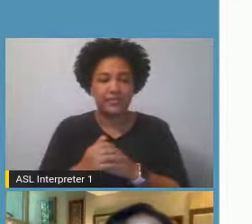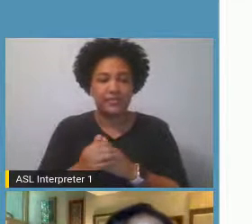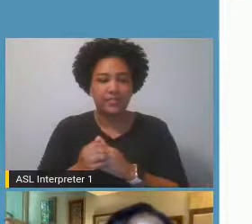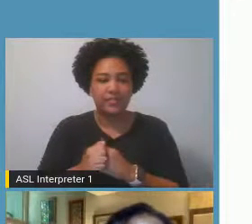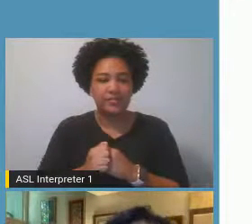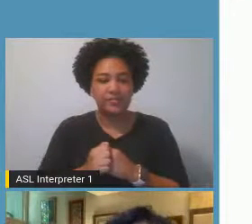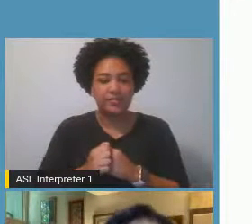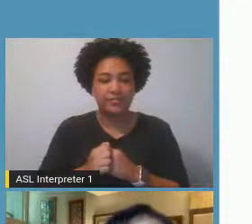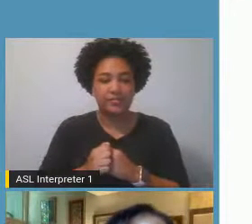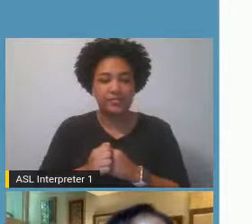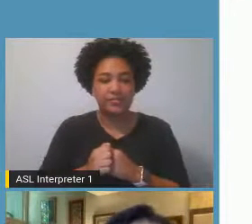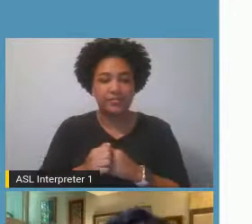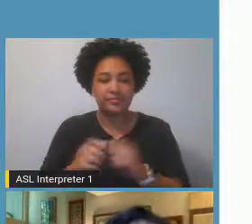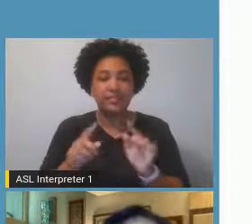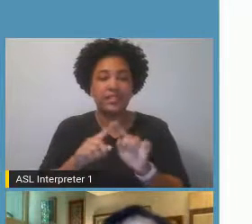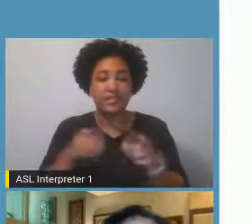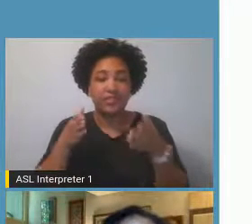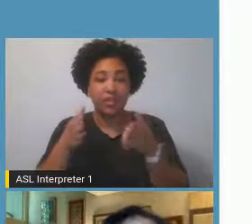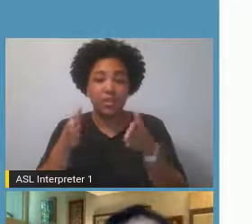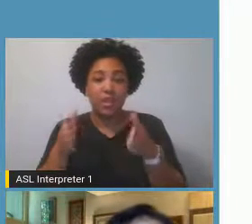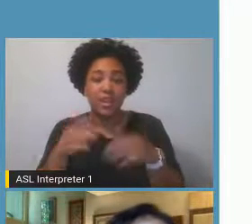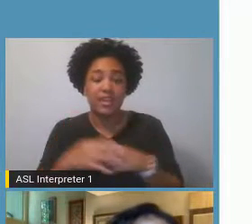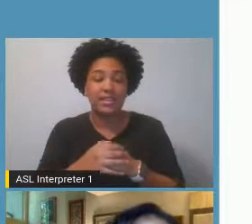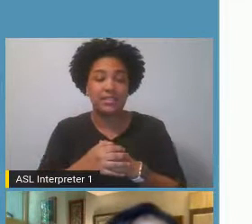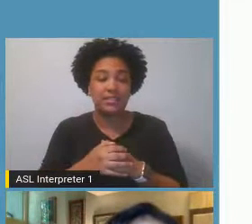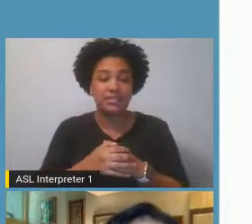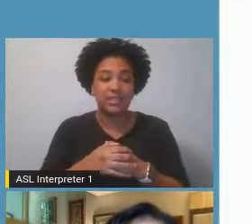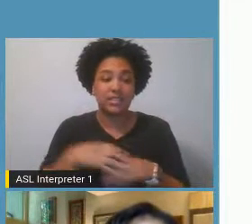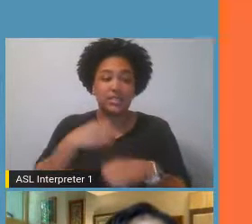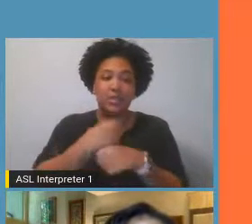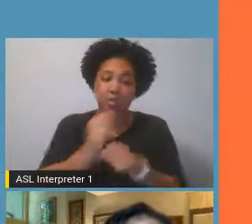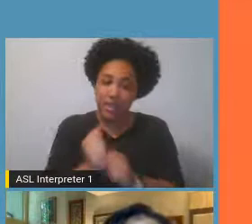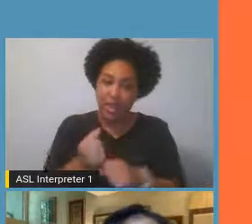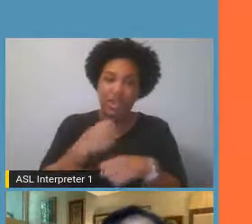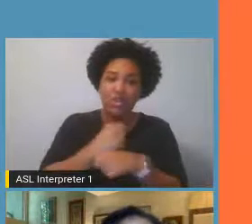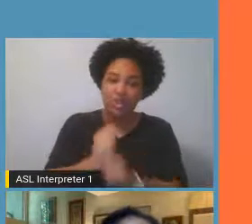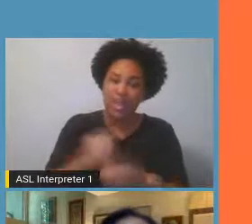curate and aggregate a lot of the resources that are available.